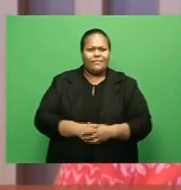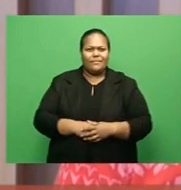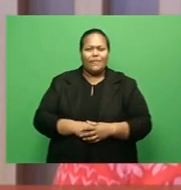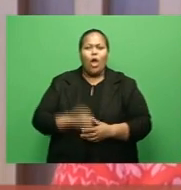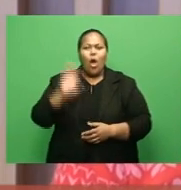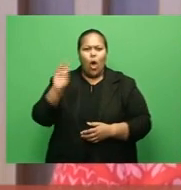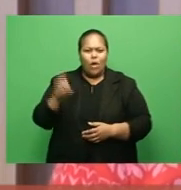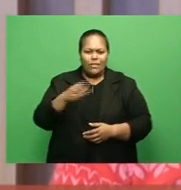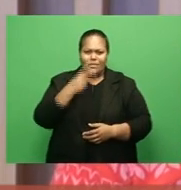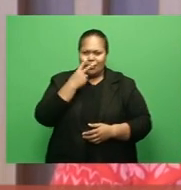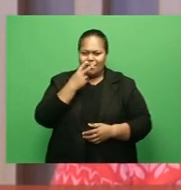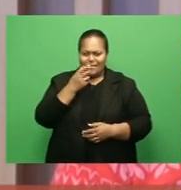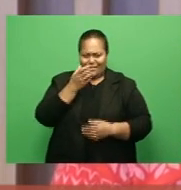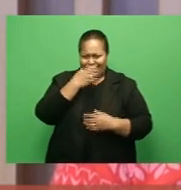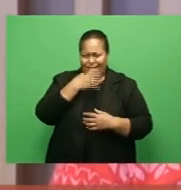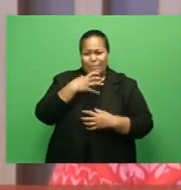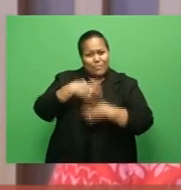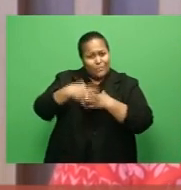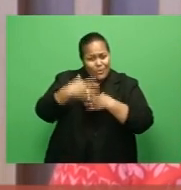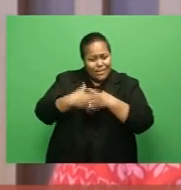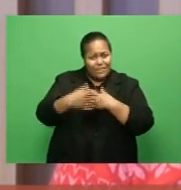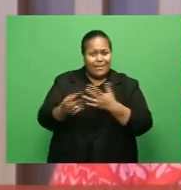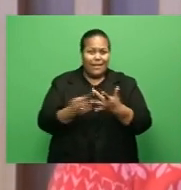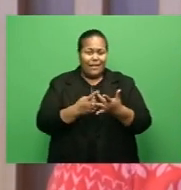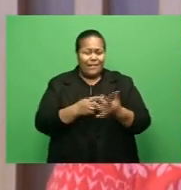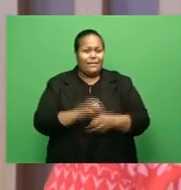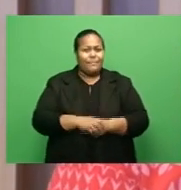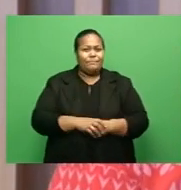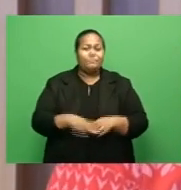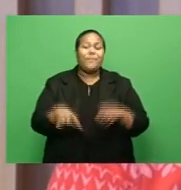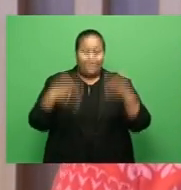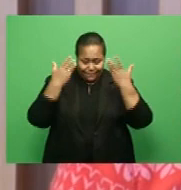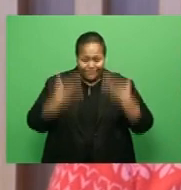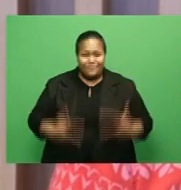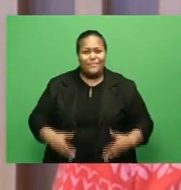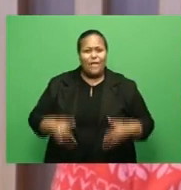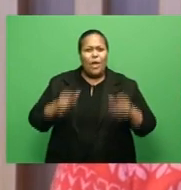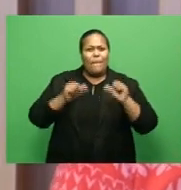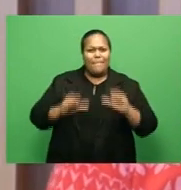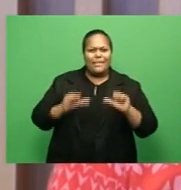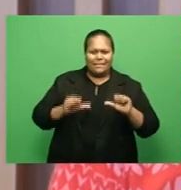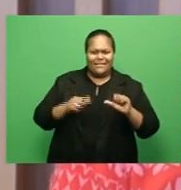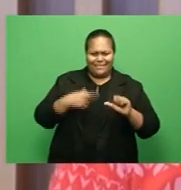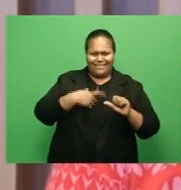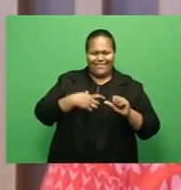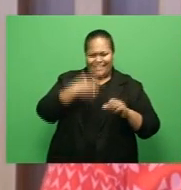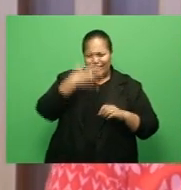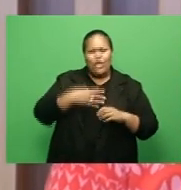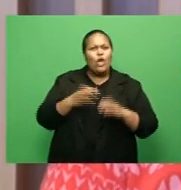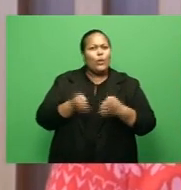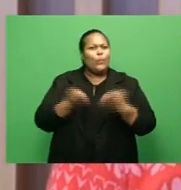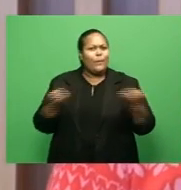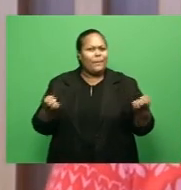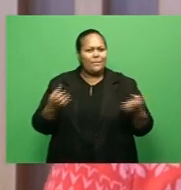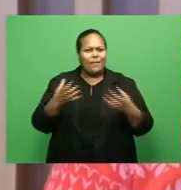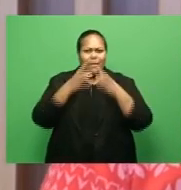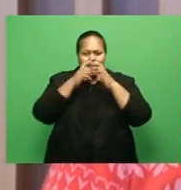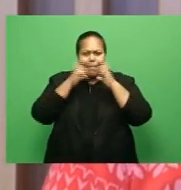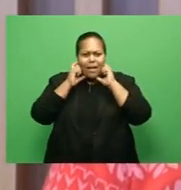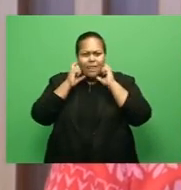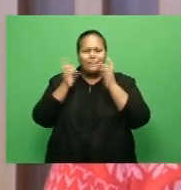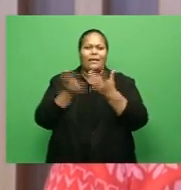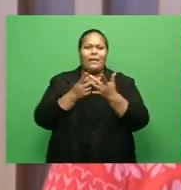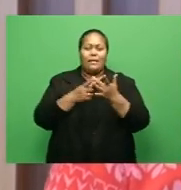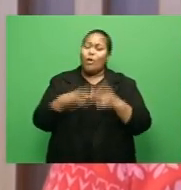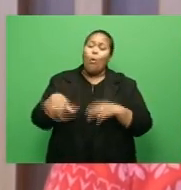concentrators, supplies such as PPE, personal protective equipment, masks, all the supplies that are so important